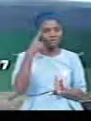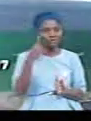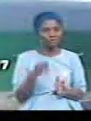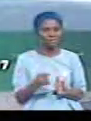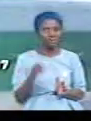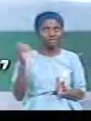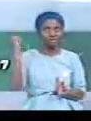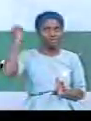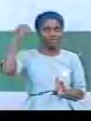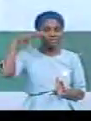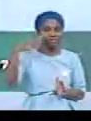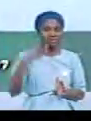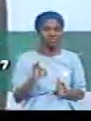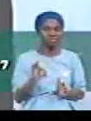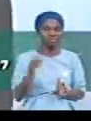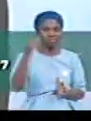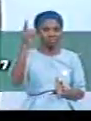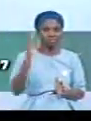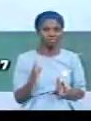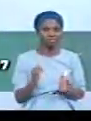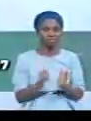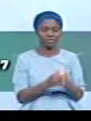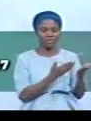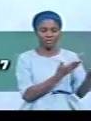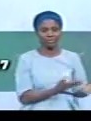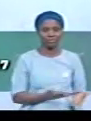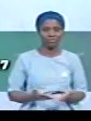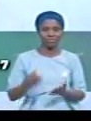of God that bringeth